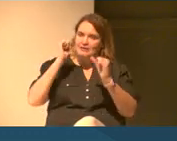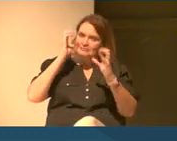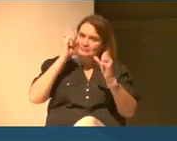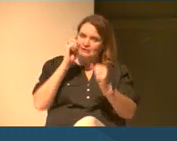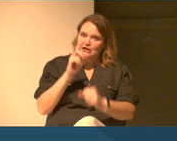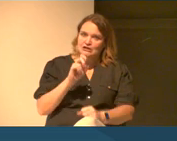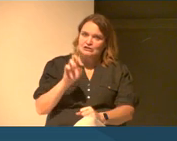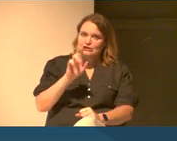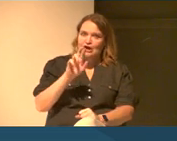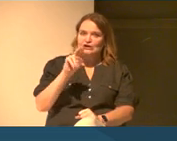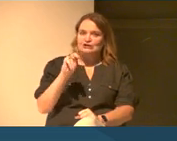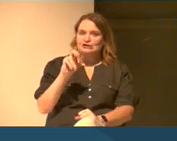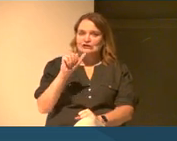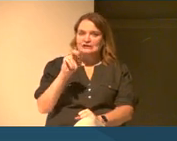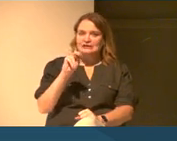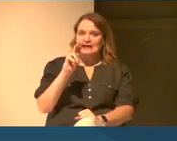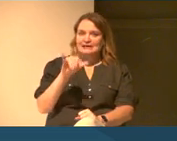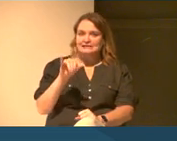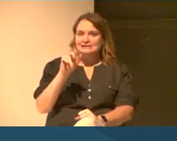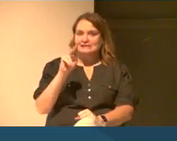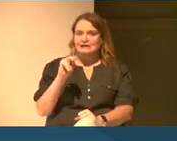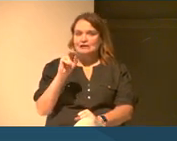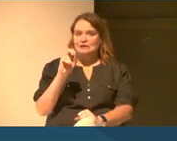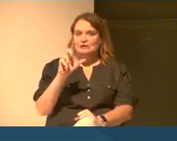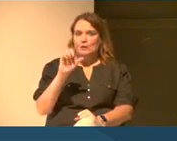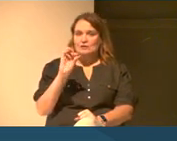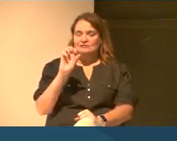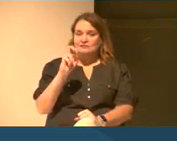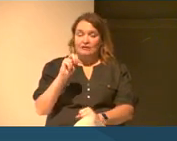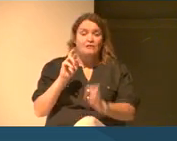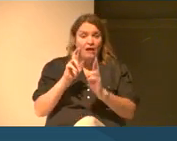Dr. Nancy Knowlton. Y'all, I'm excited, I hope you are.